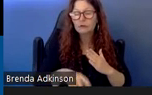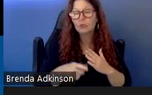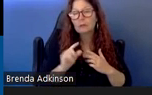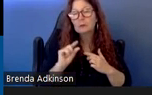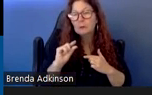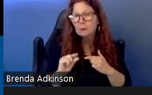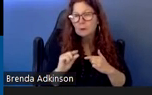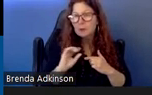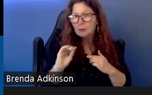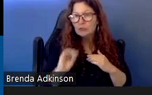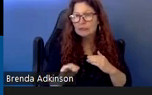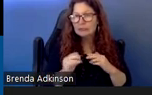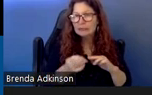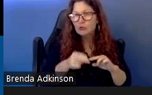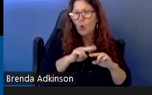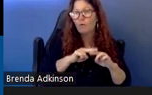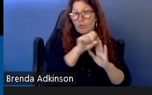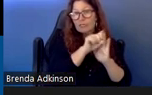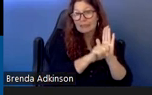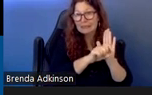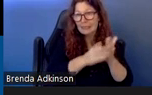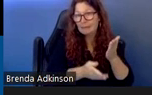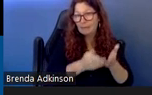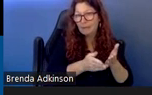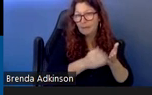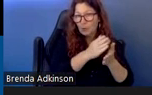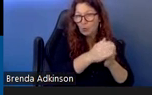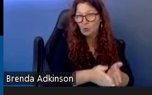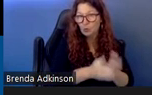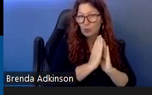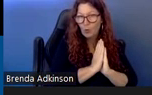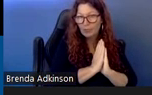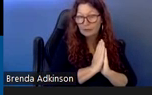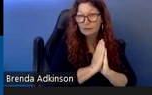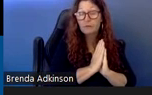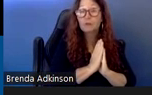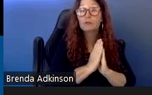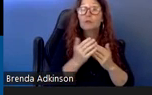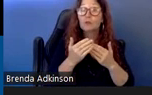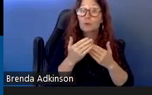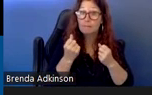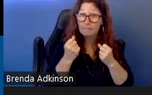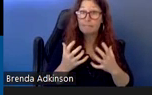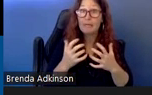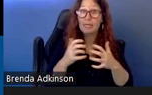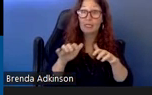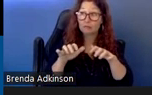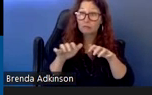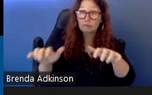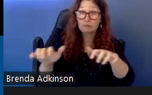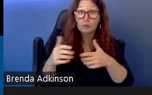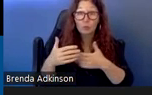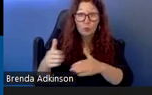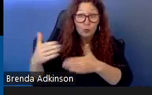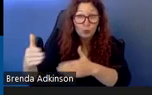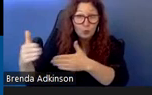that the state may request. And these are excess rooms, and